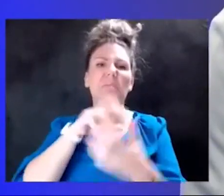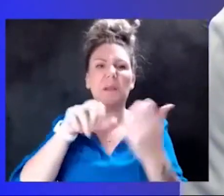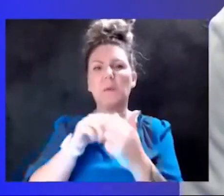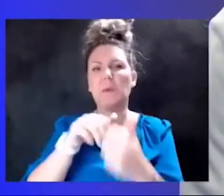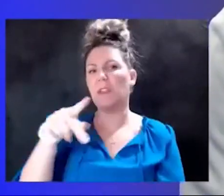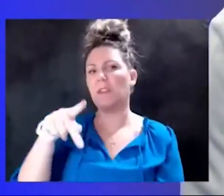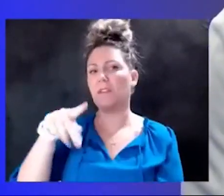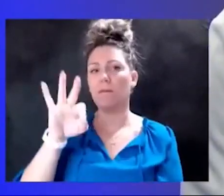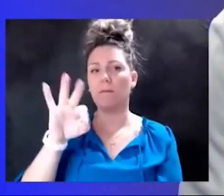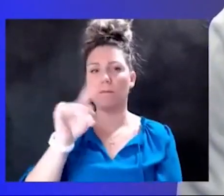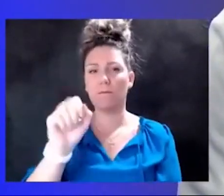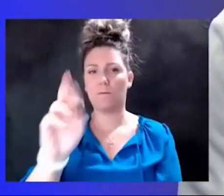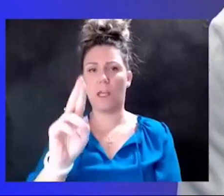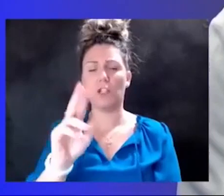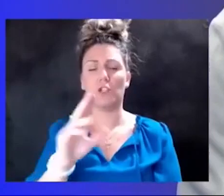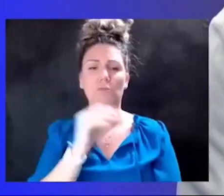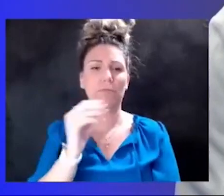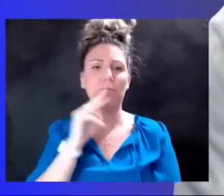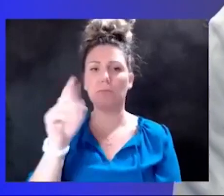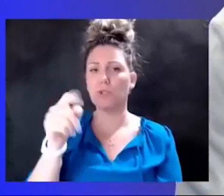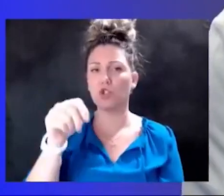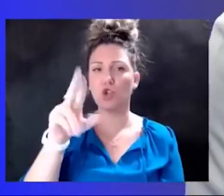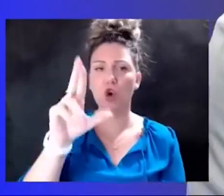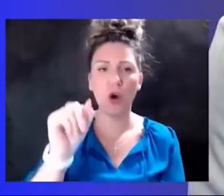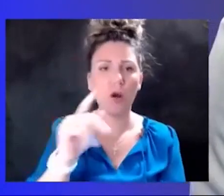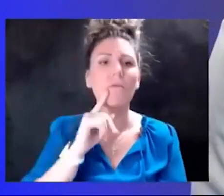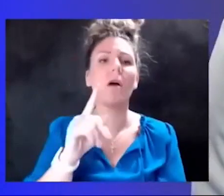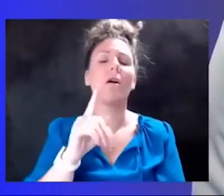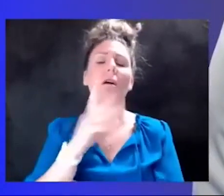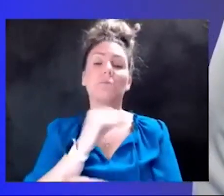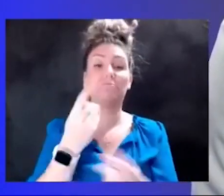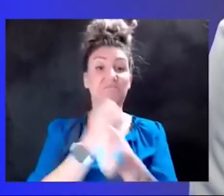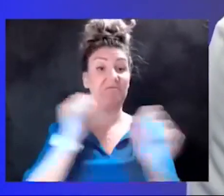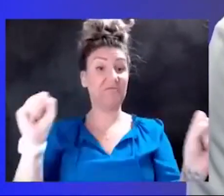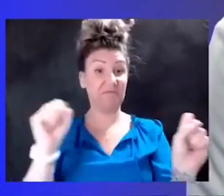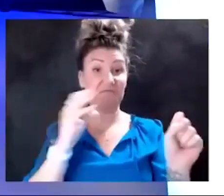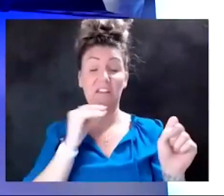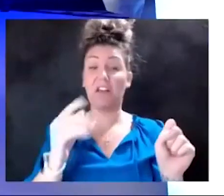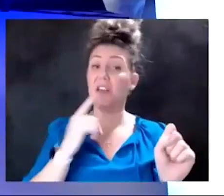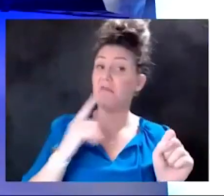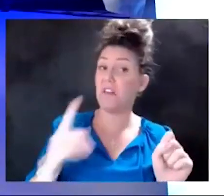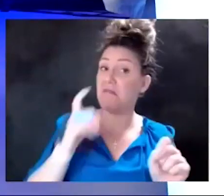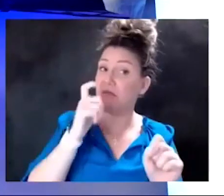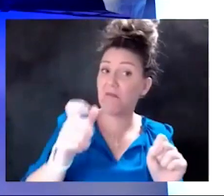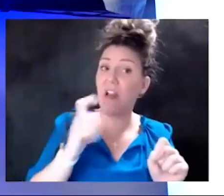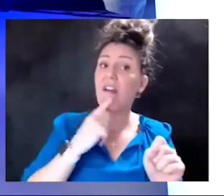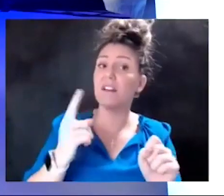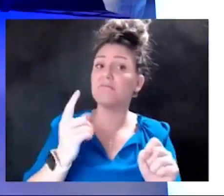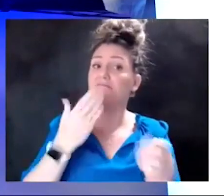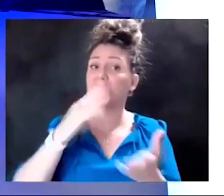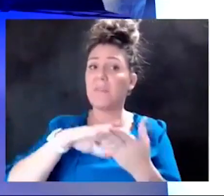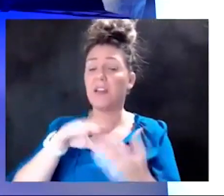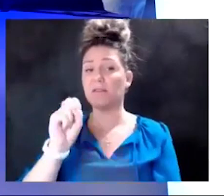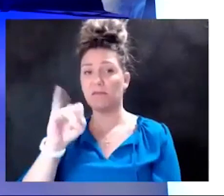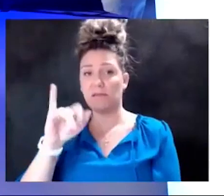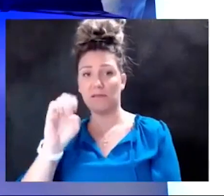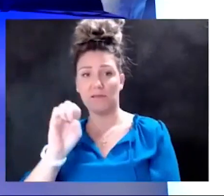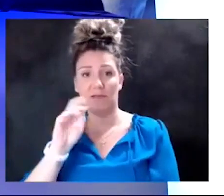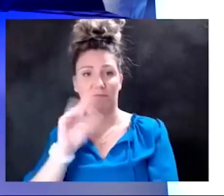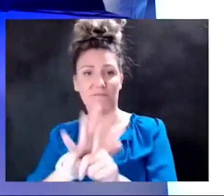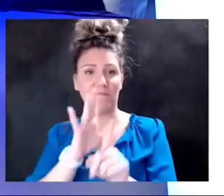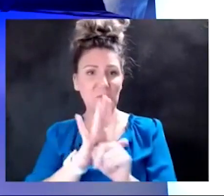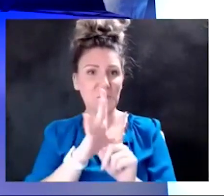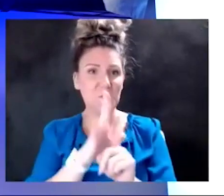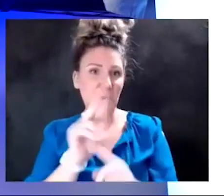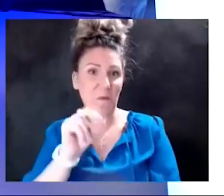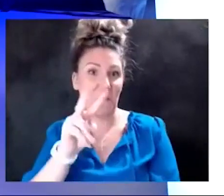to be safe and efficacious and with low amounts of adverse events as well. So I think the news about vaccinations